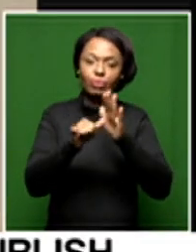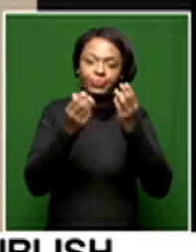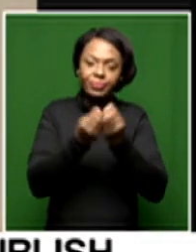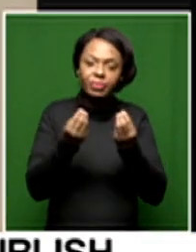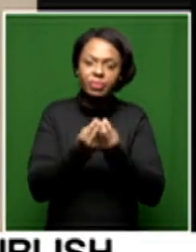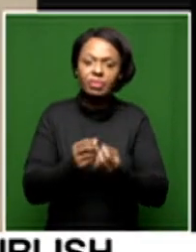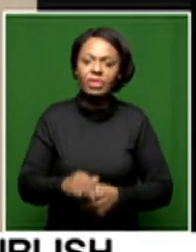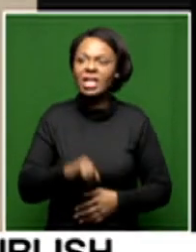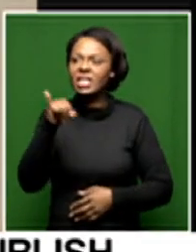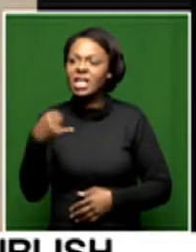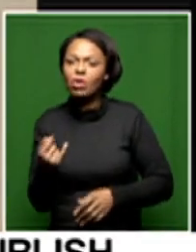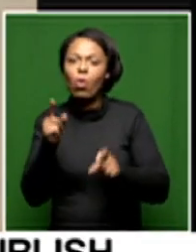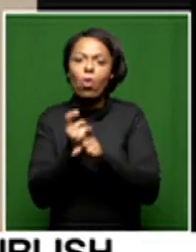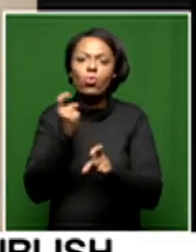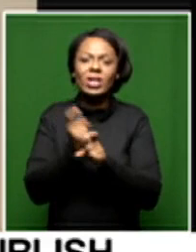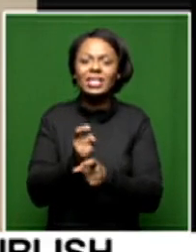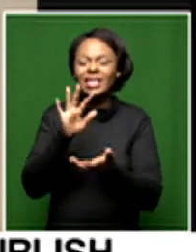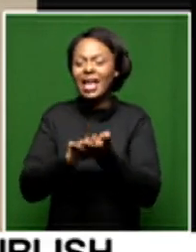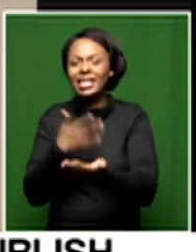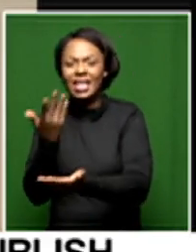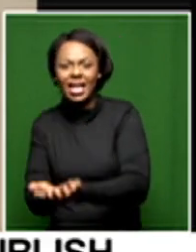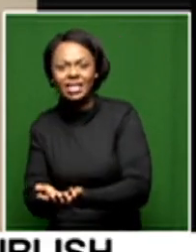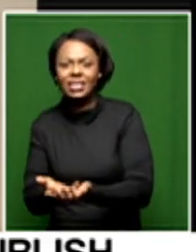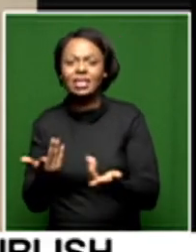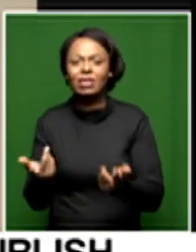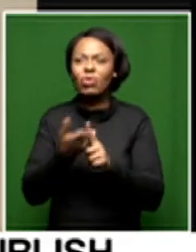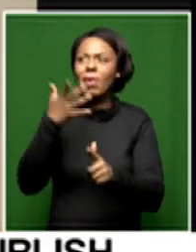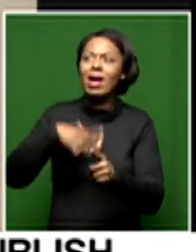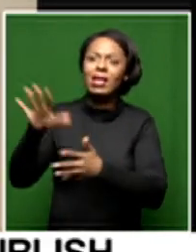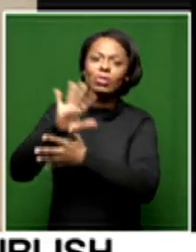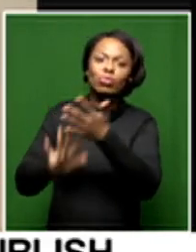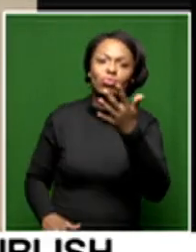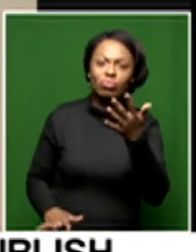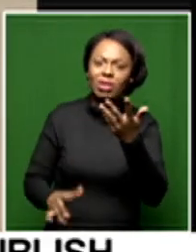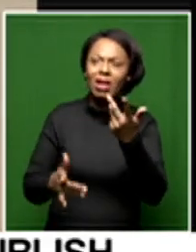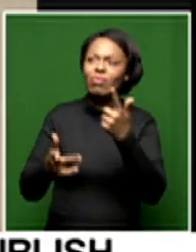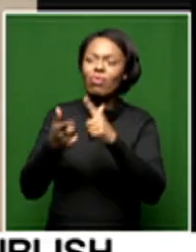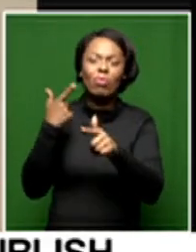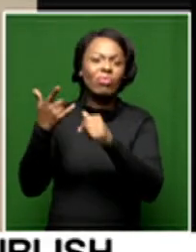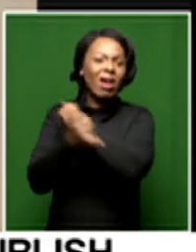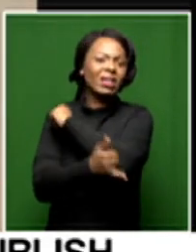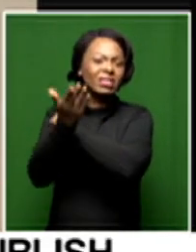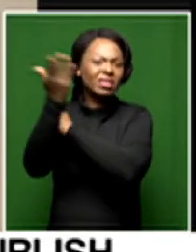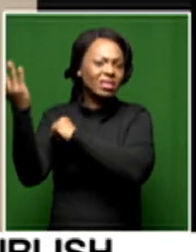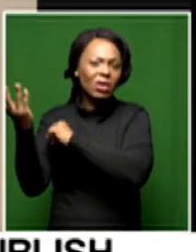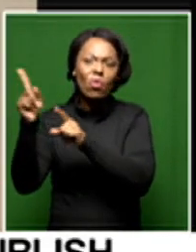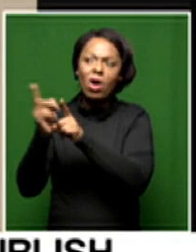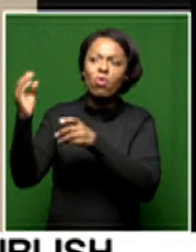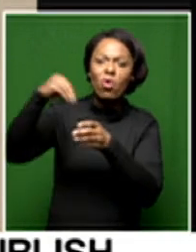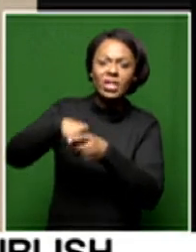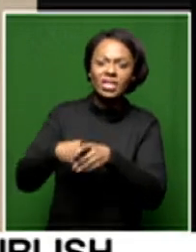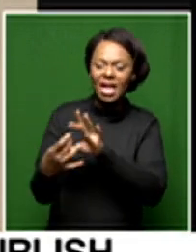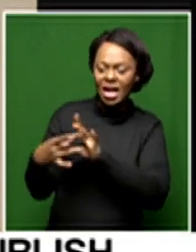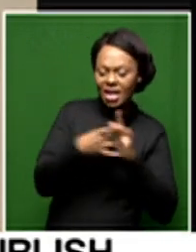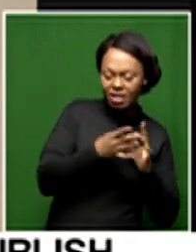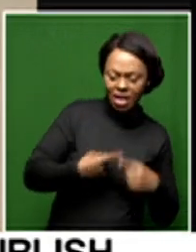can't just translate stories from other countries because their contexts are not relatable. And